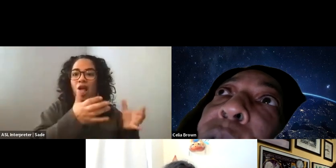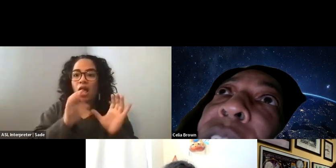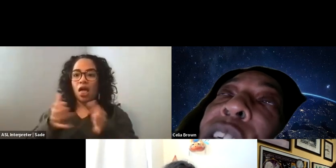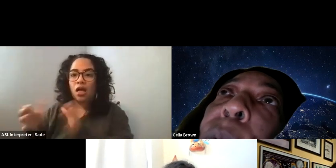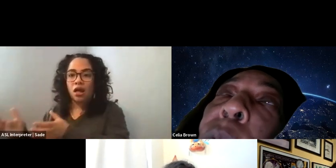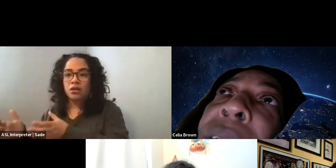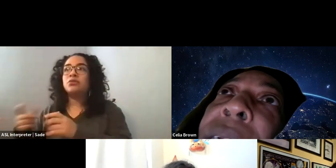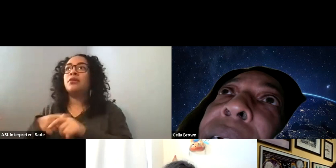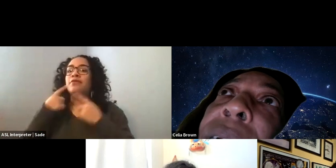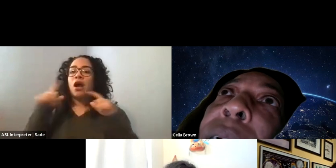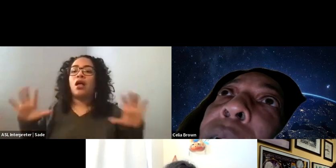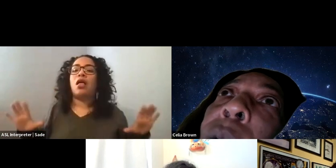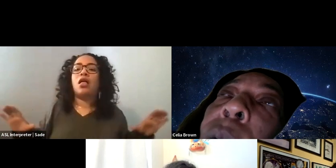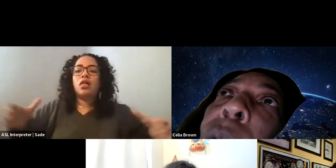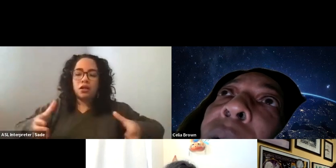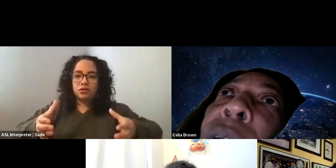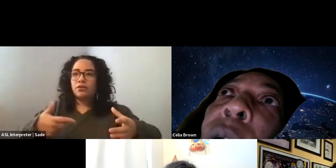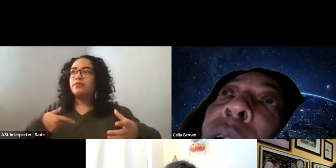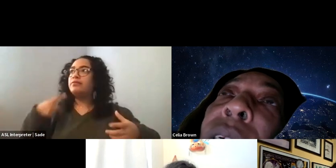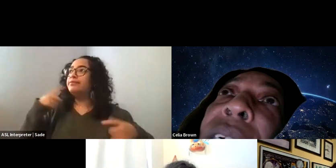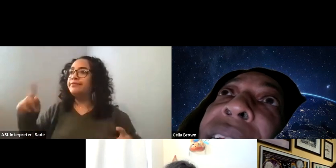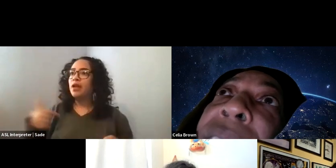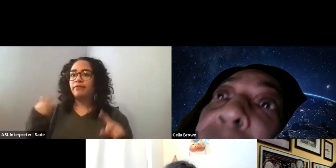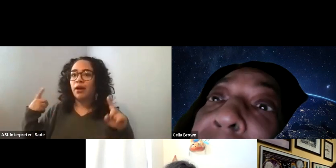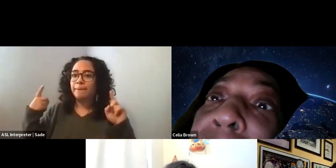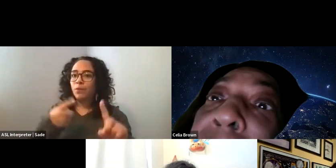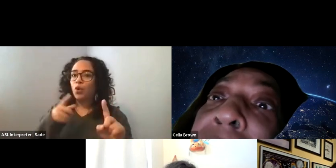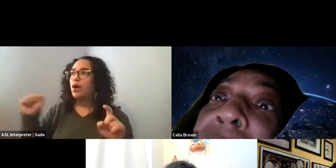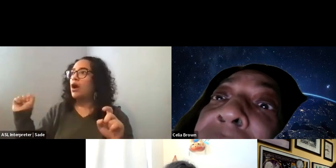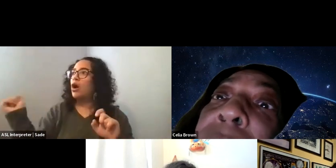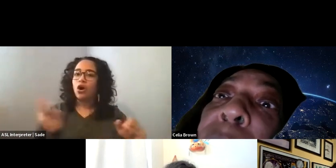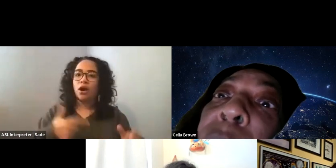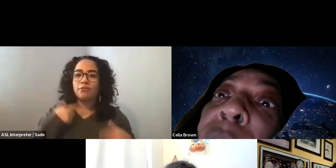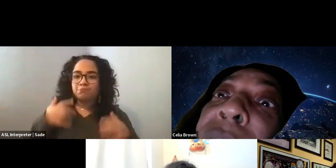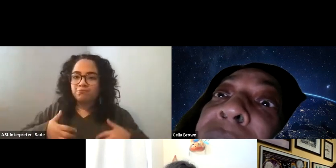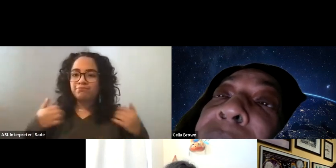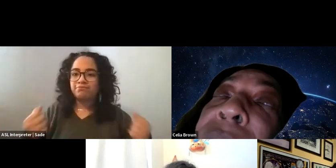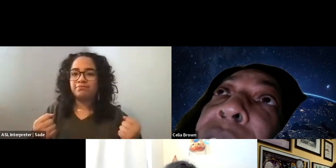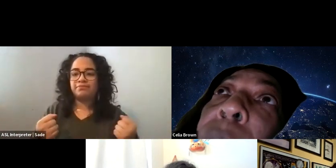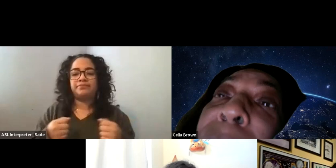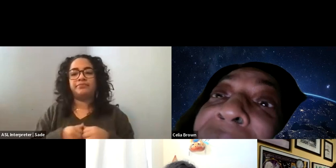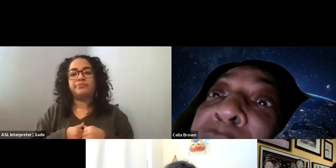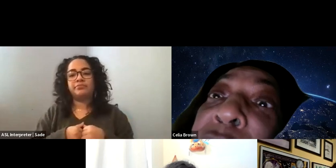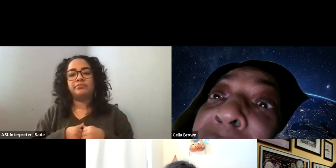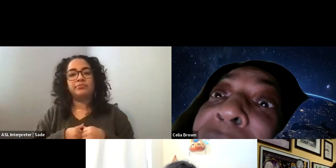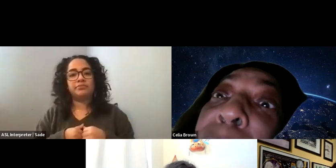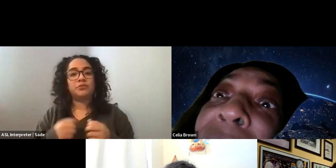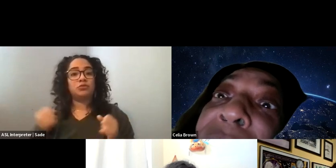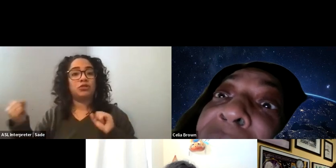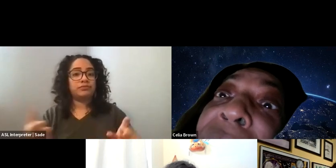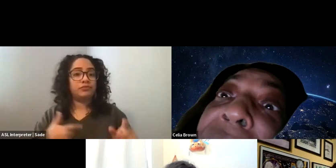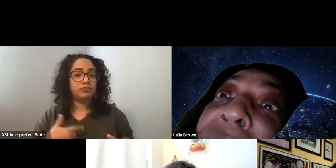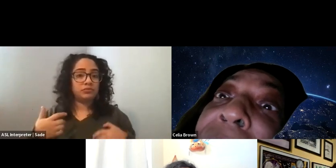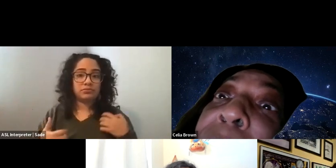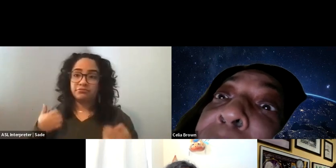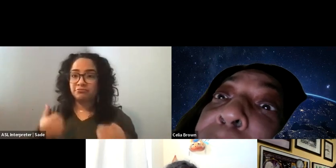to reach a point where we all could heal and we all could, you know, be energized by the